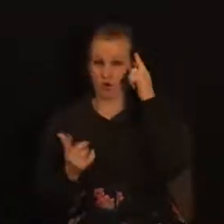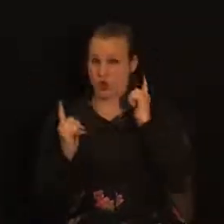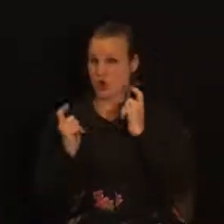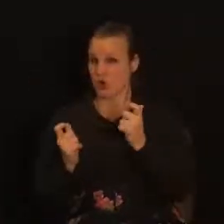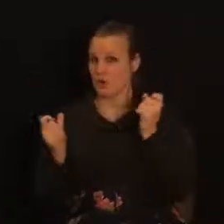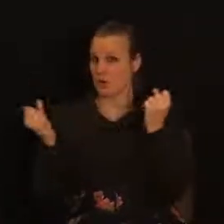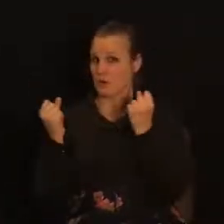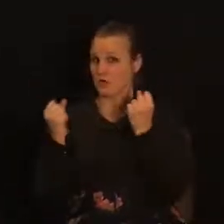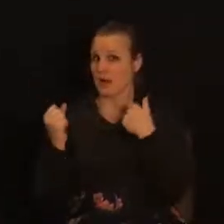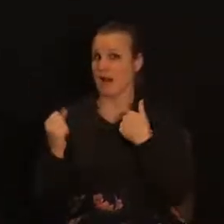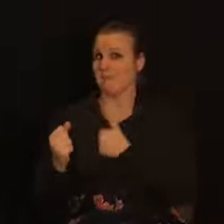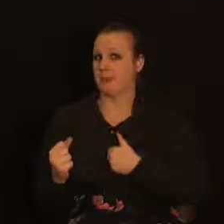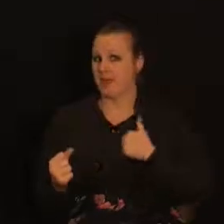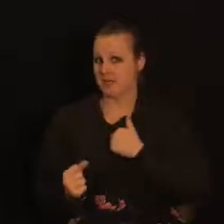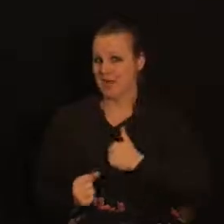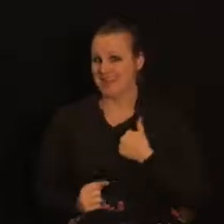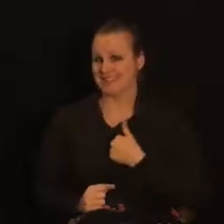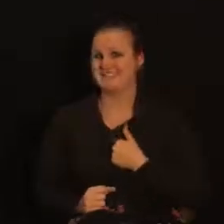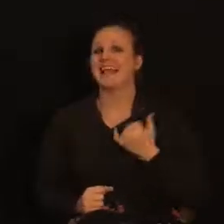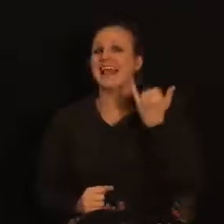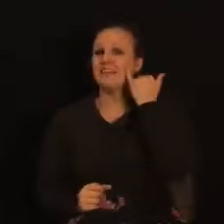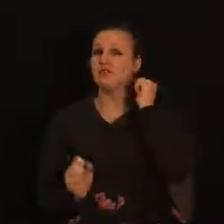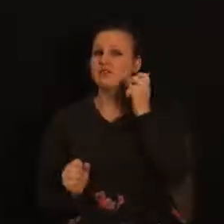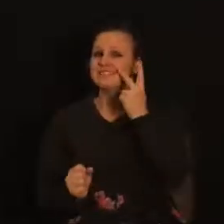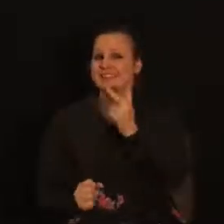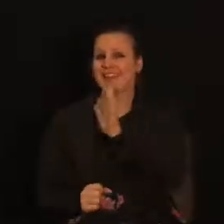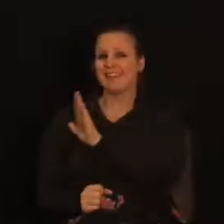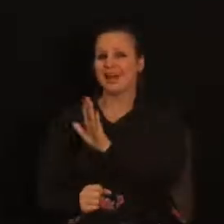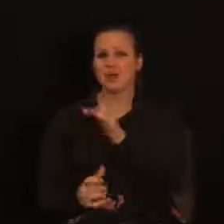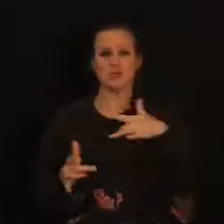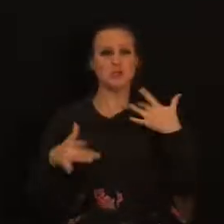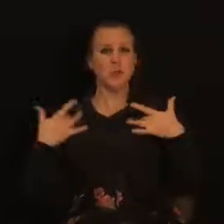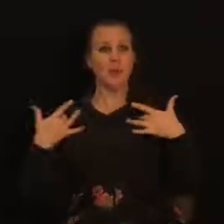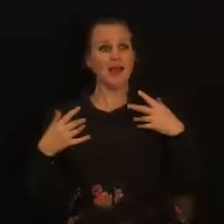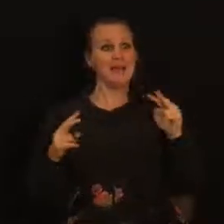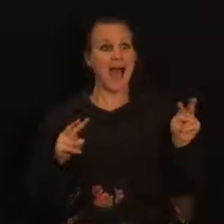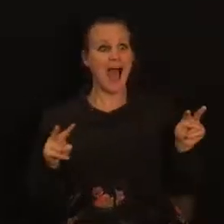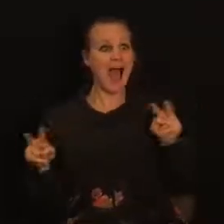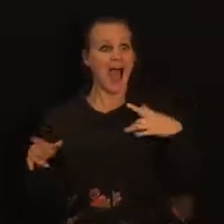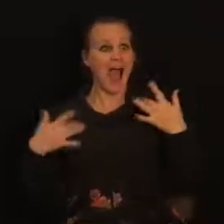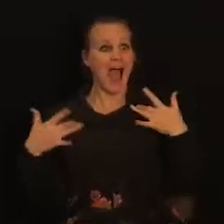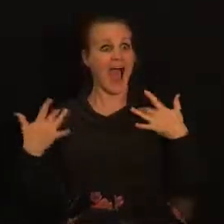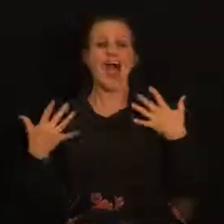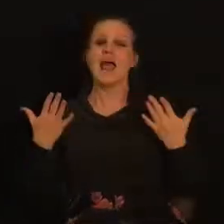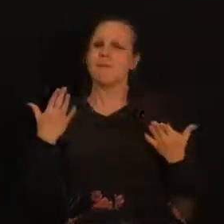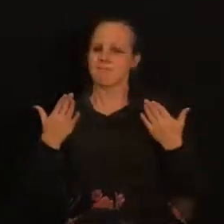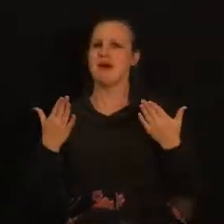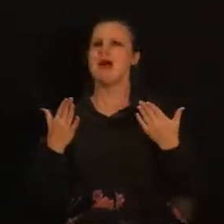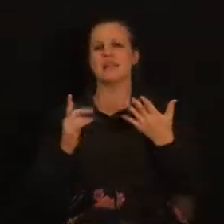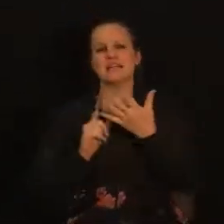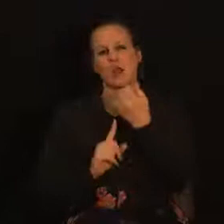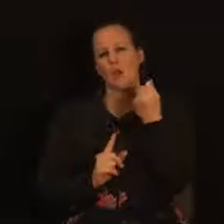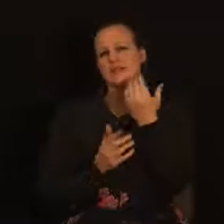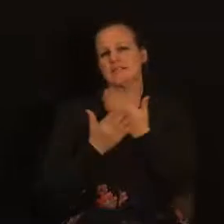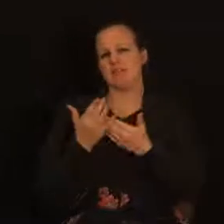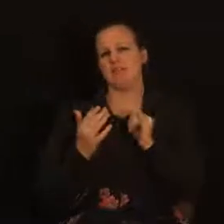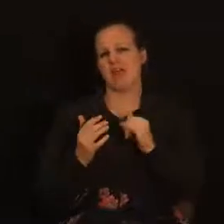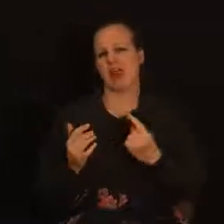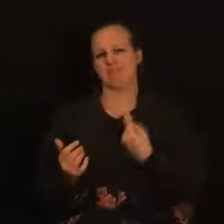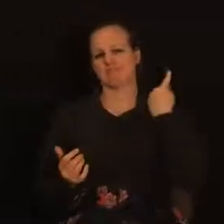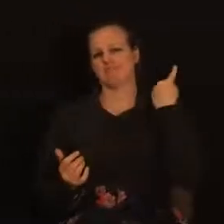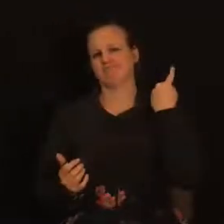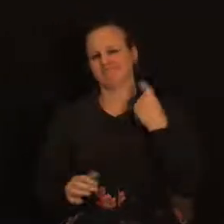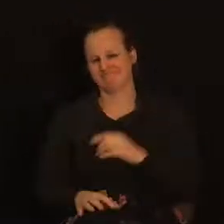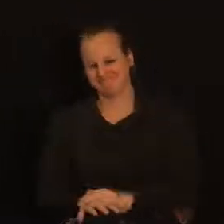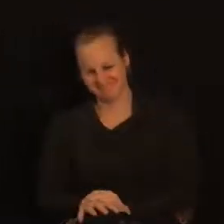apologize. But if you could see their joy, it would take maybe some of the cold sting away. I'm gonna